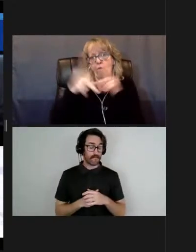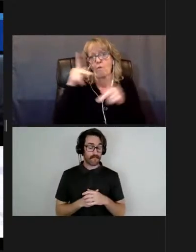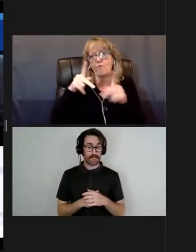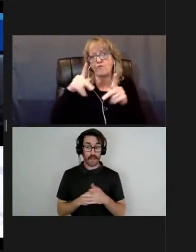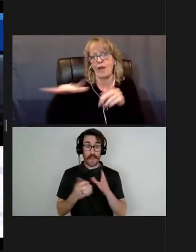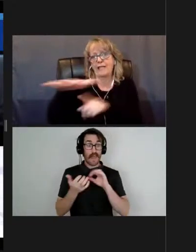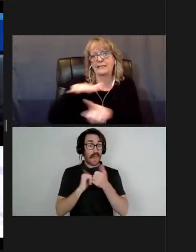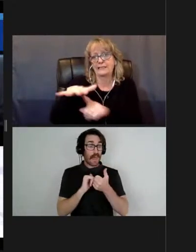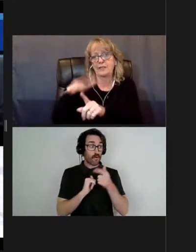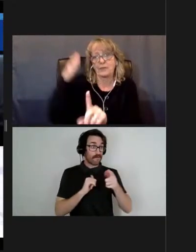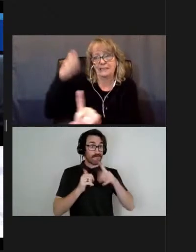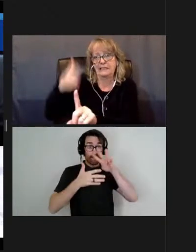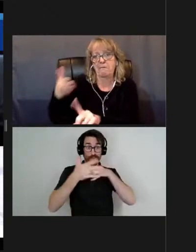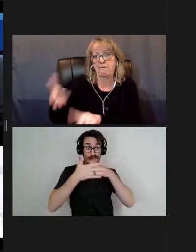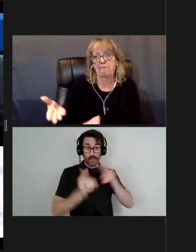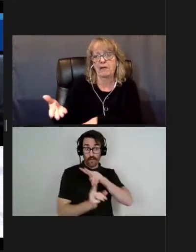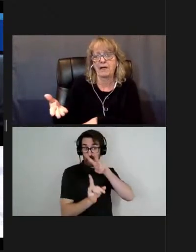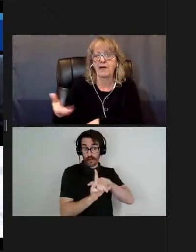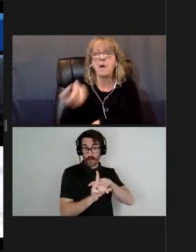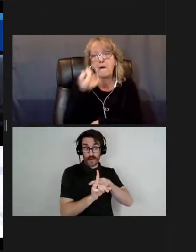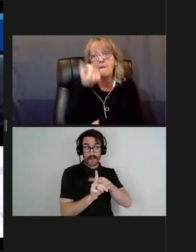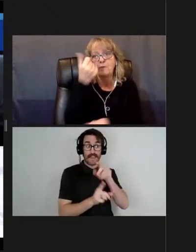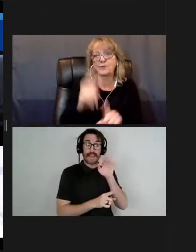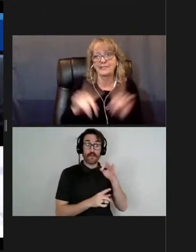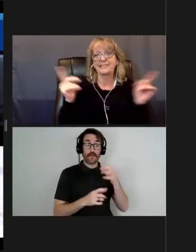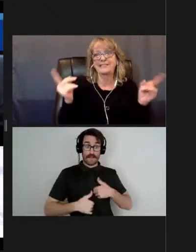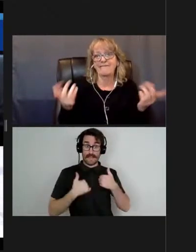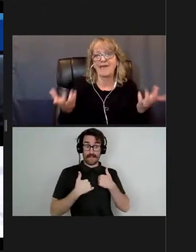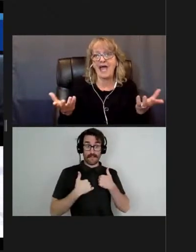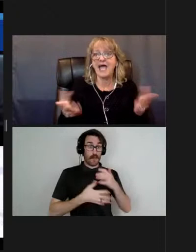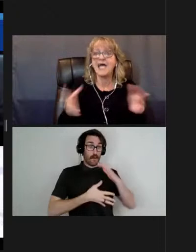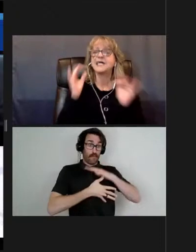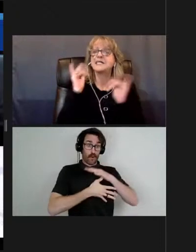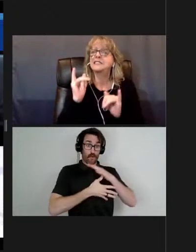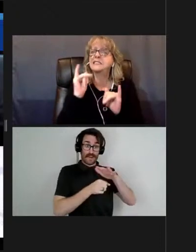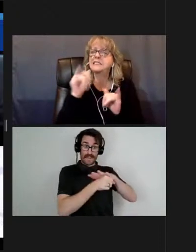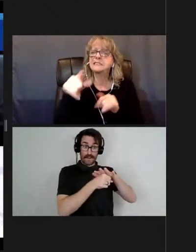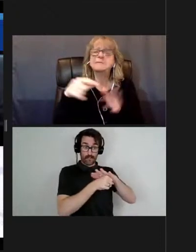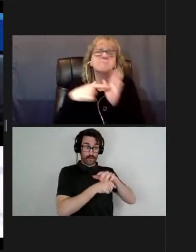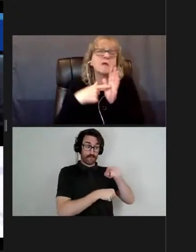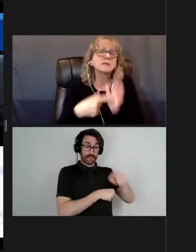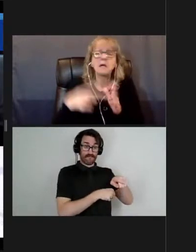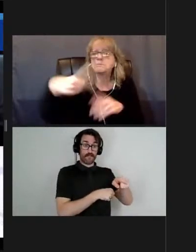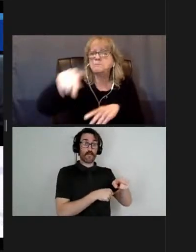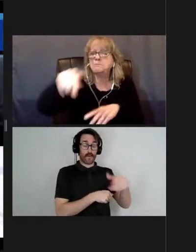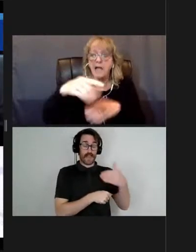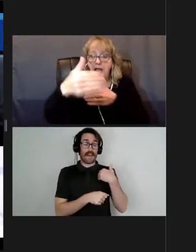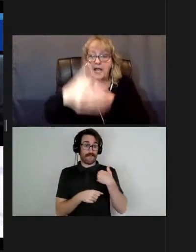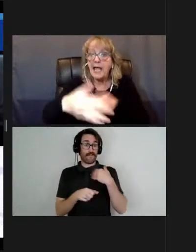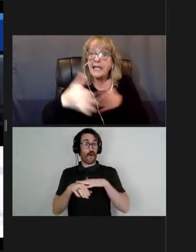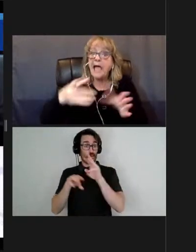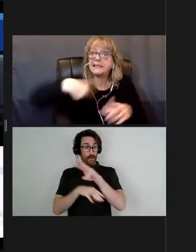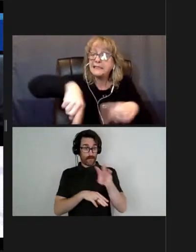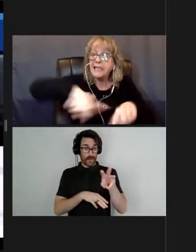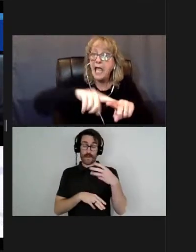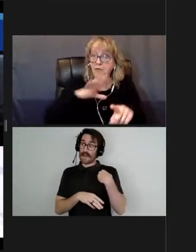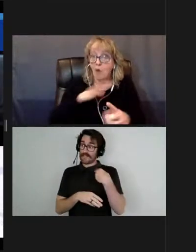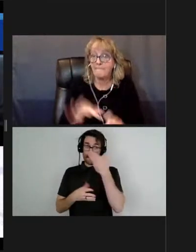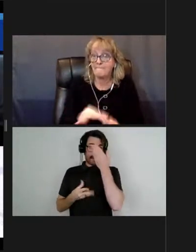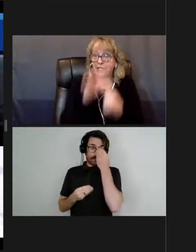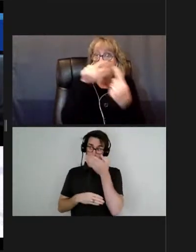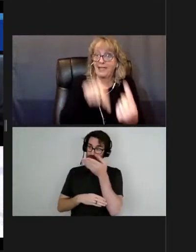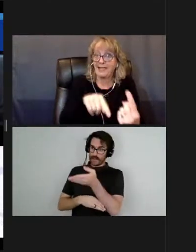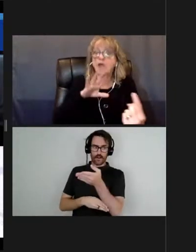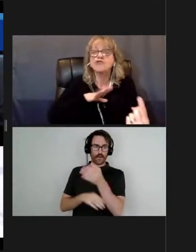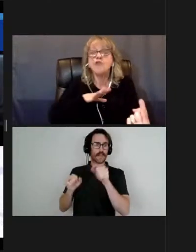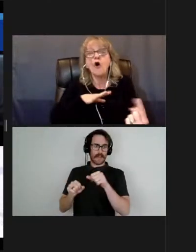booking for those, if one is in one of those priority neighborhoods, then there's a list on our website, is that OPH does the bookings for